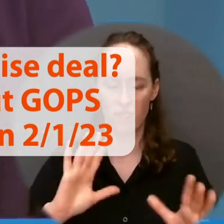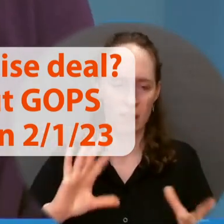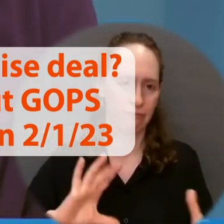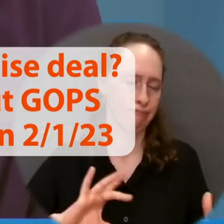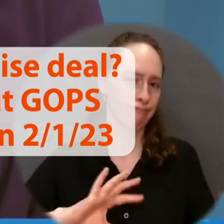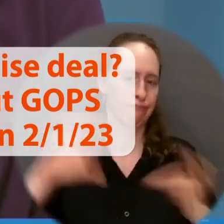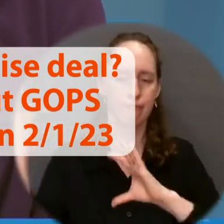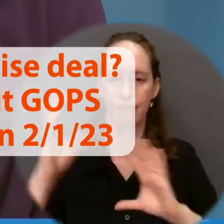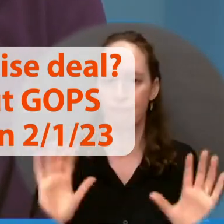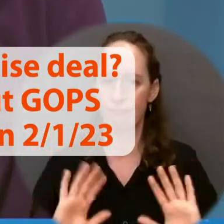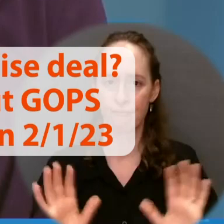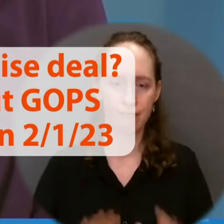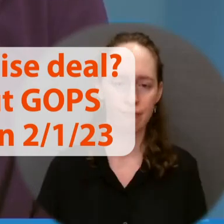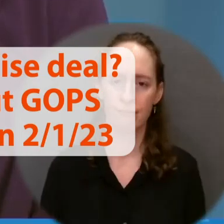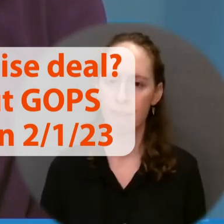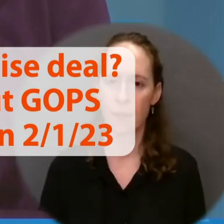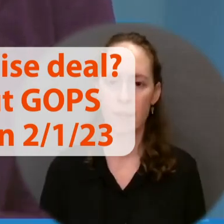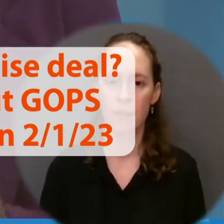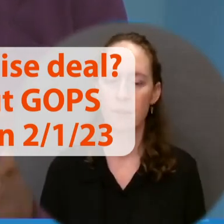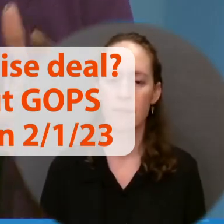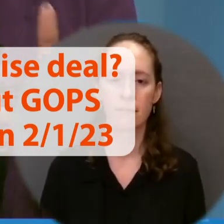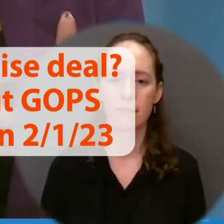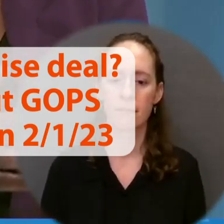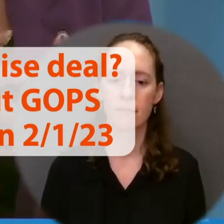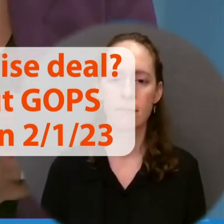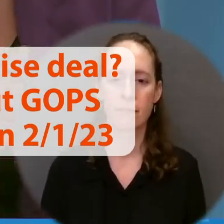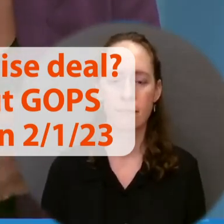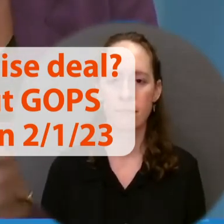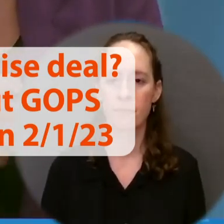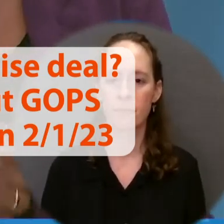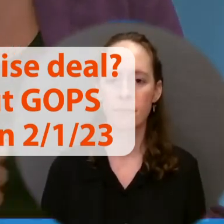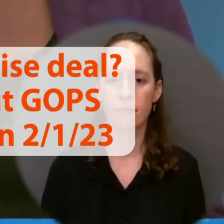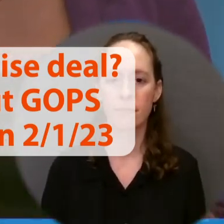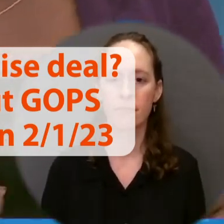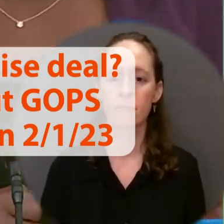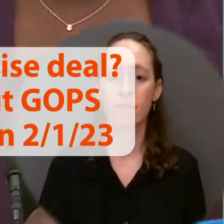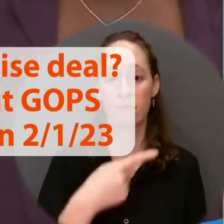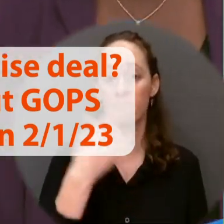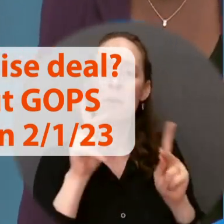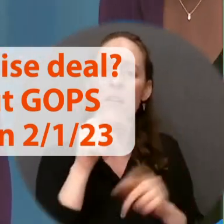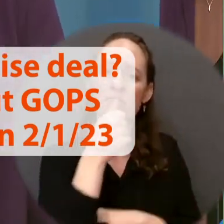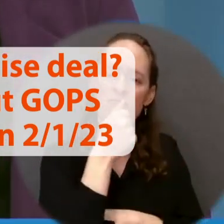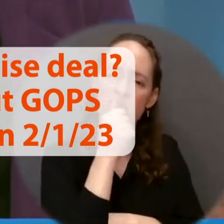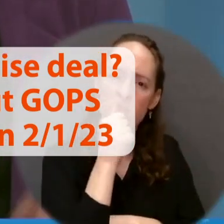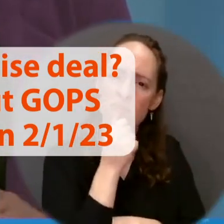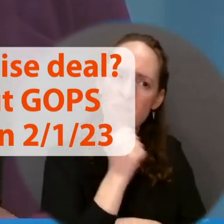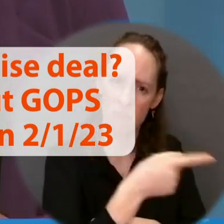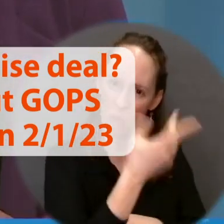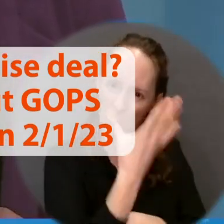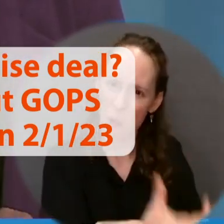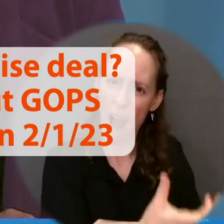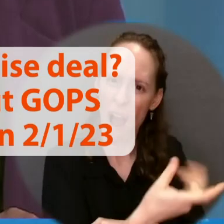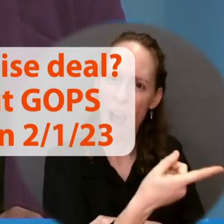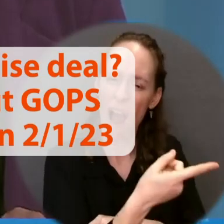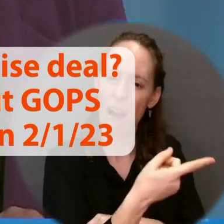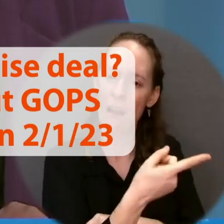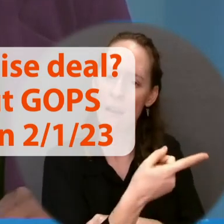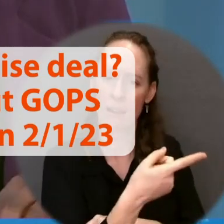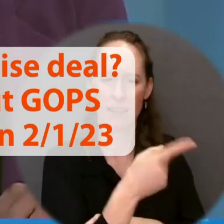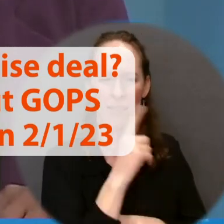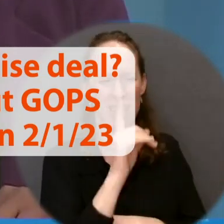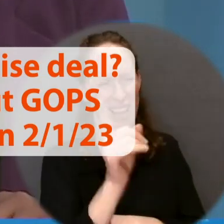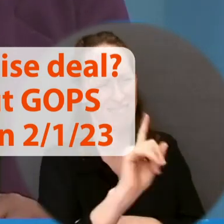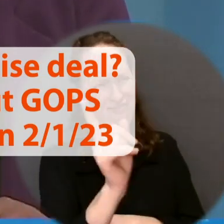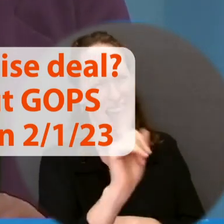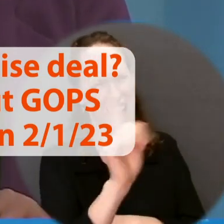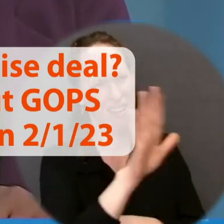three consecutive years because of the bad faith that they saw in 2011. It is their constitutional duty. They should be able